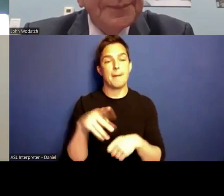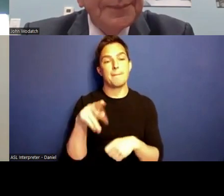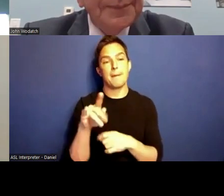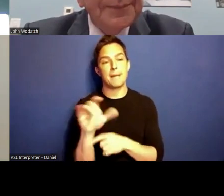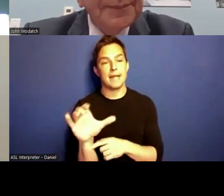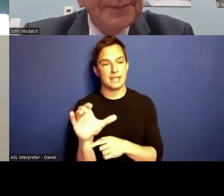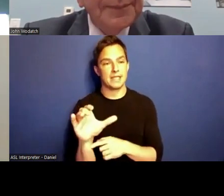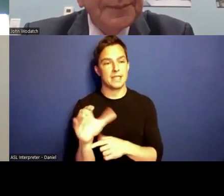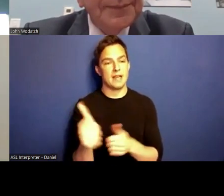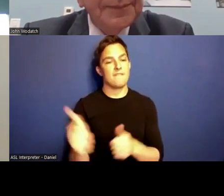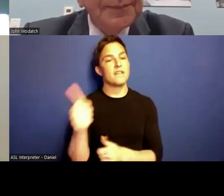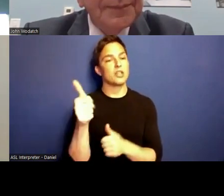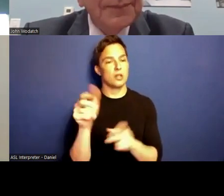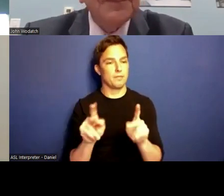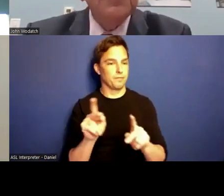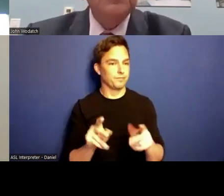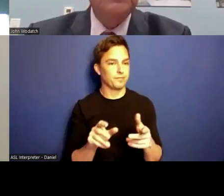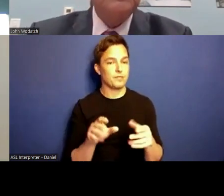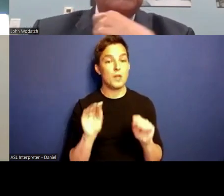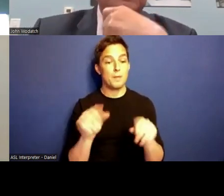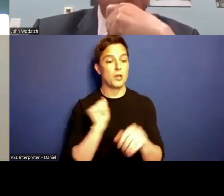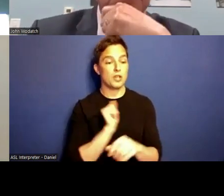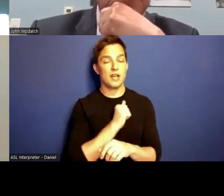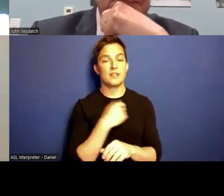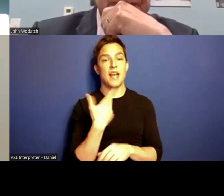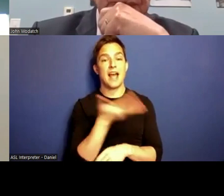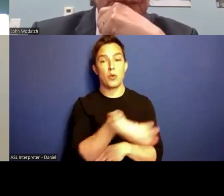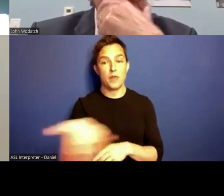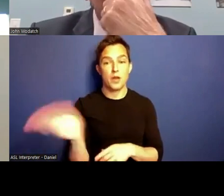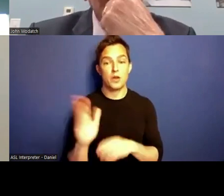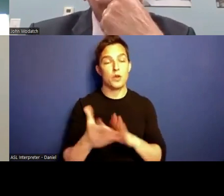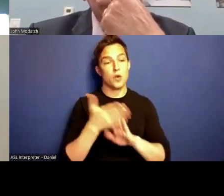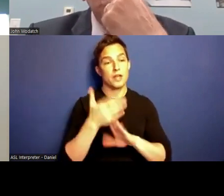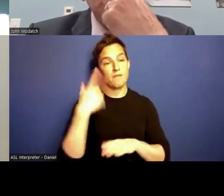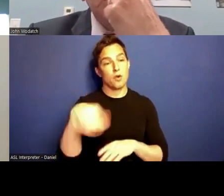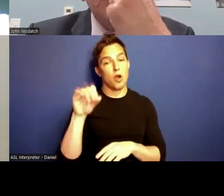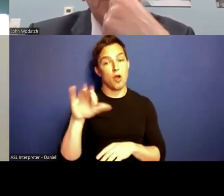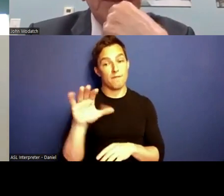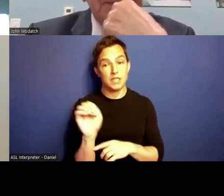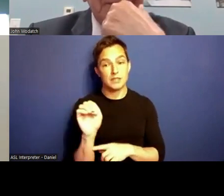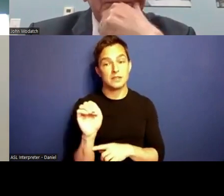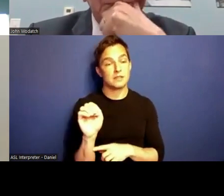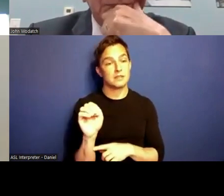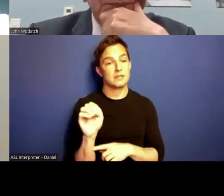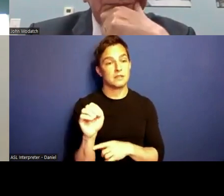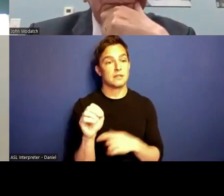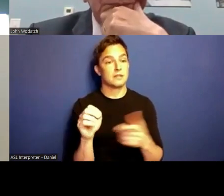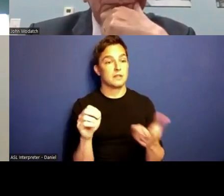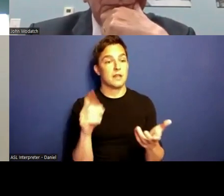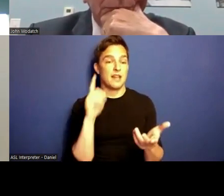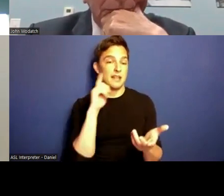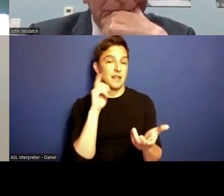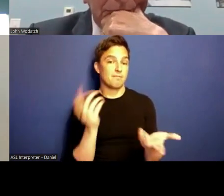officials, to actually put ourselves out there running for public office. And I think we